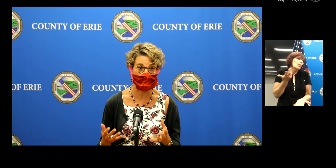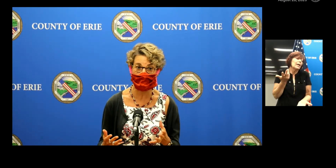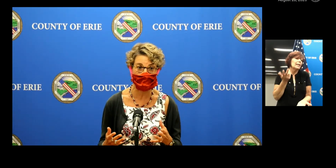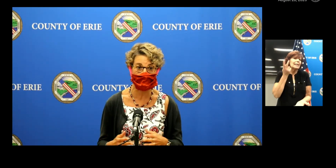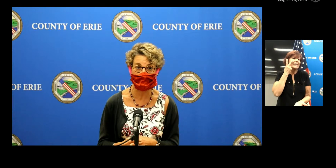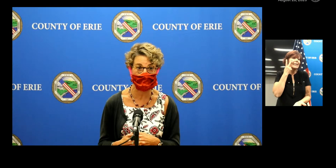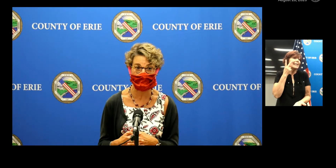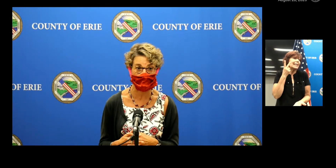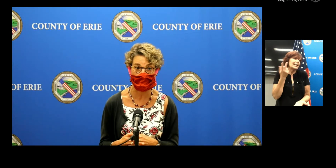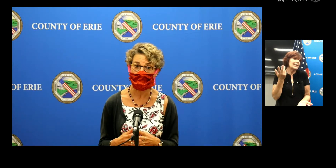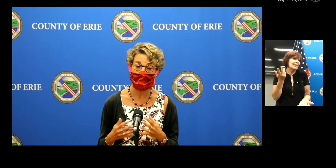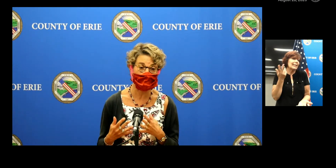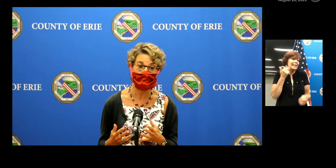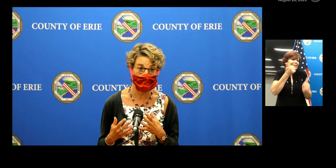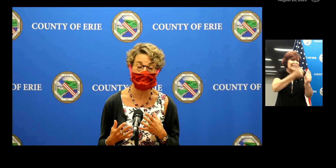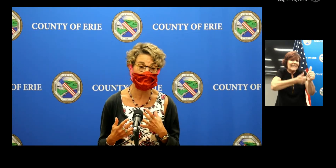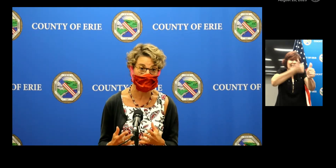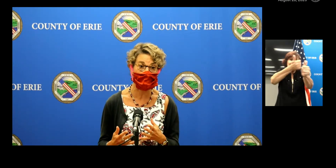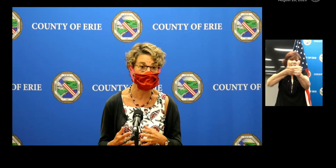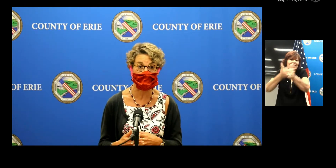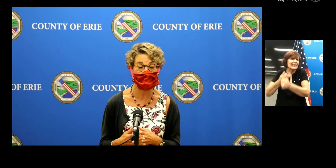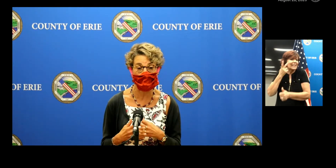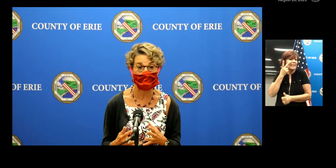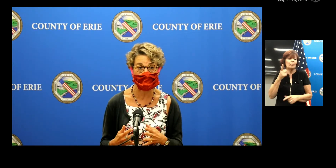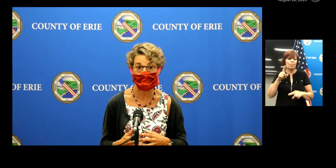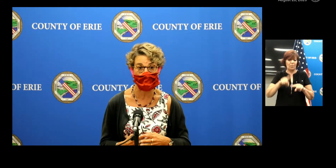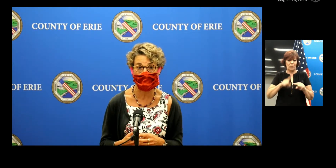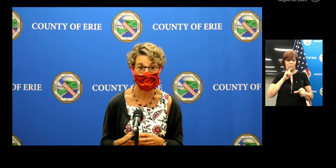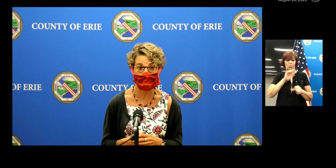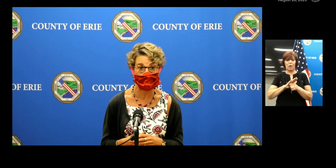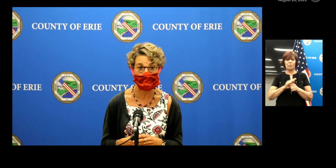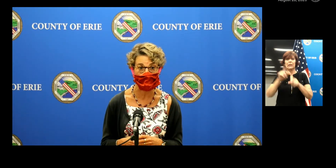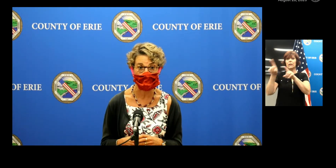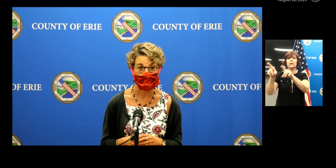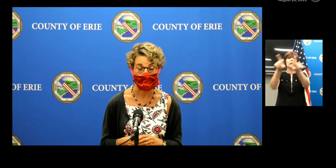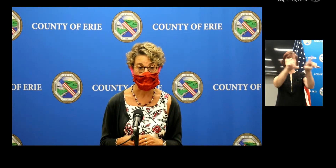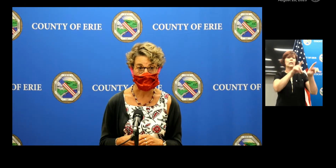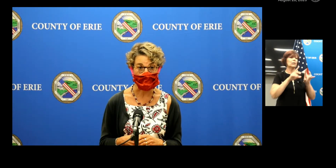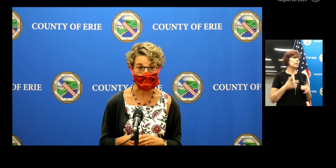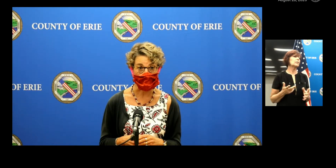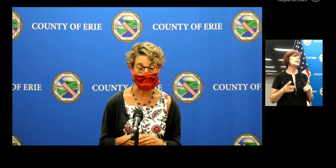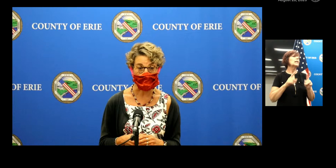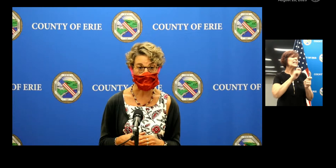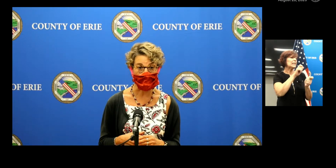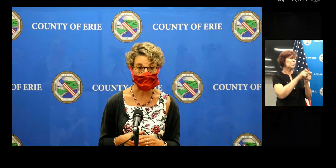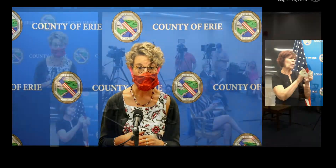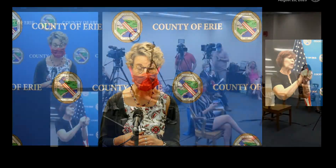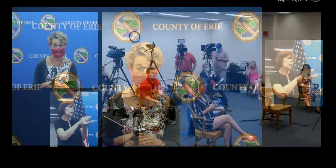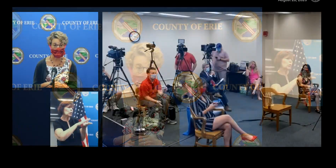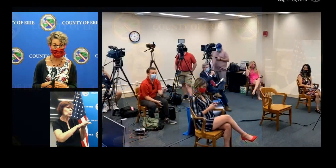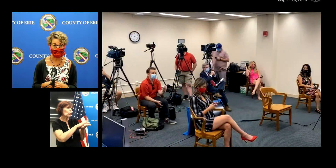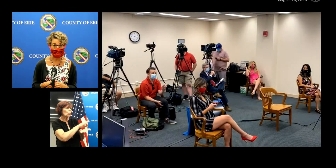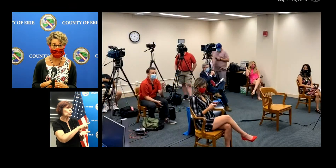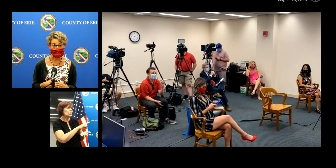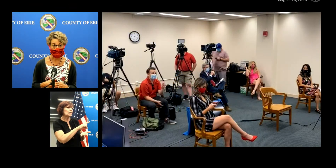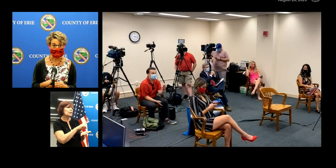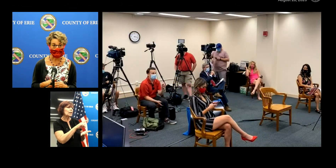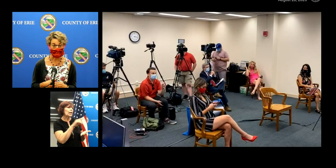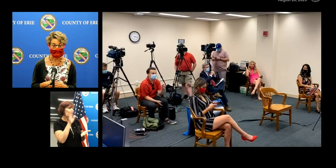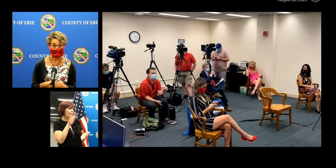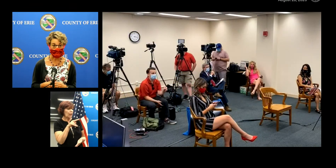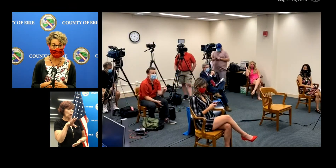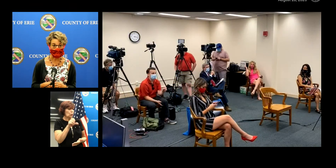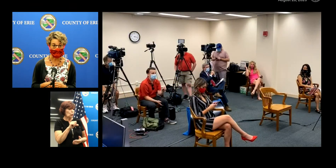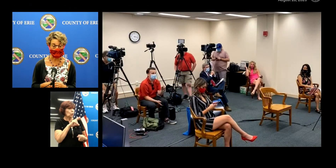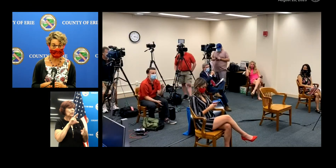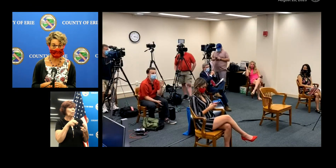it on a case by case basis. We cannot guarantee we'll be able to do all the testing. And specific with schools, how much does the news about